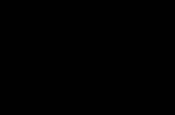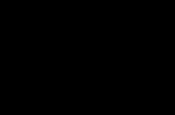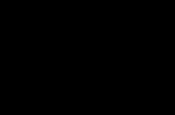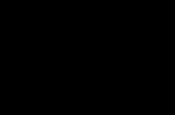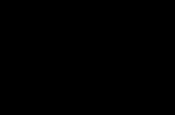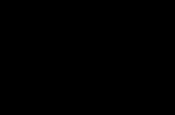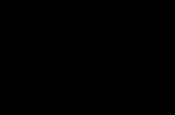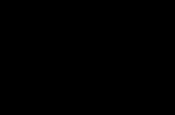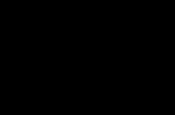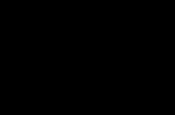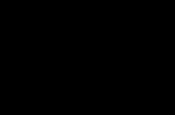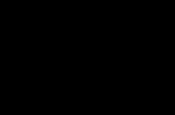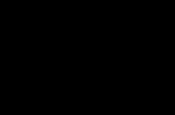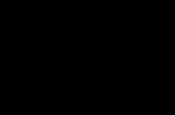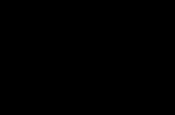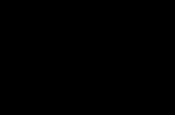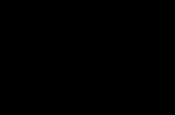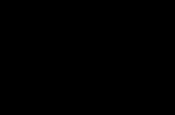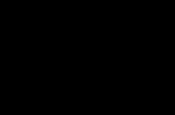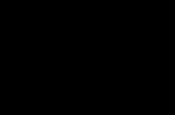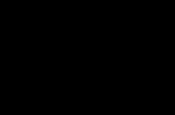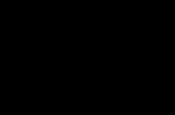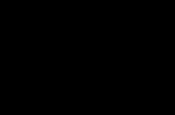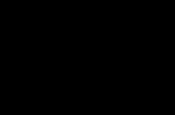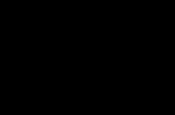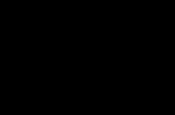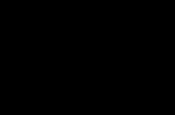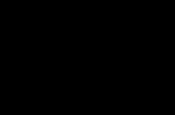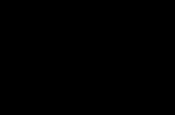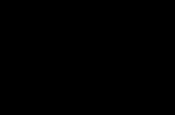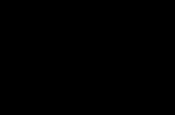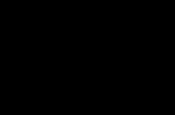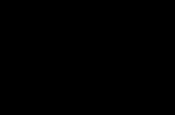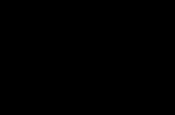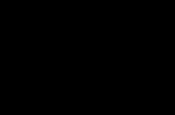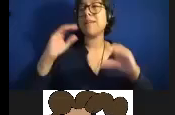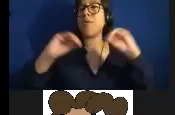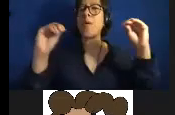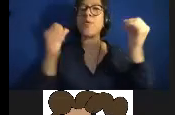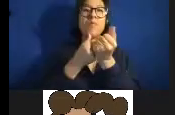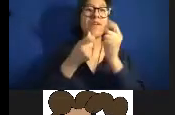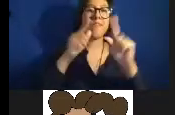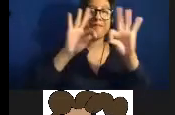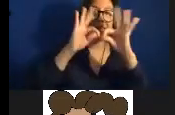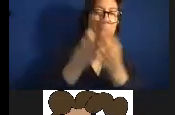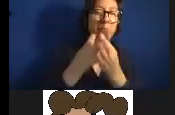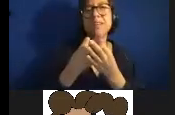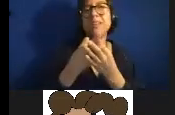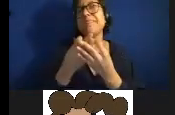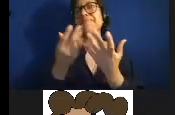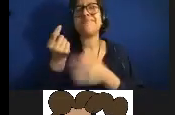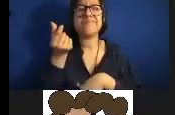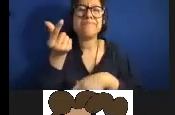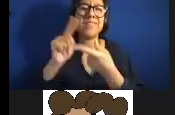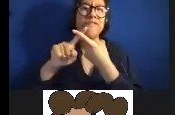involved in that because they don't have support from their families, have very few friends, and even a job, even the